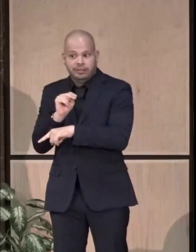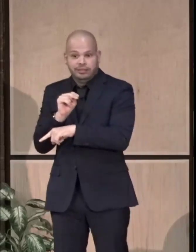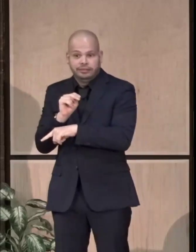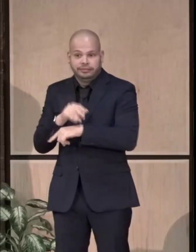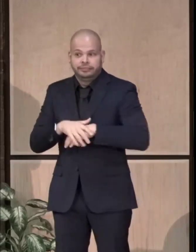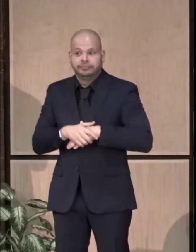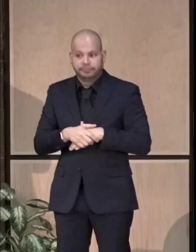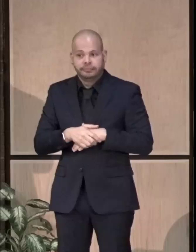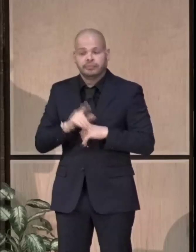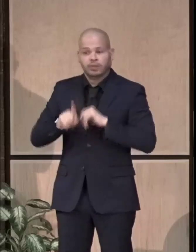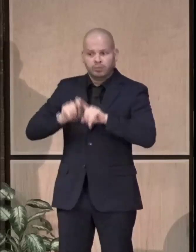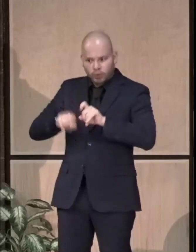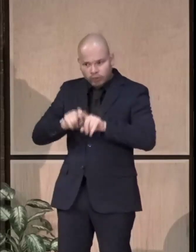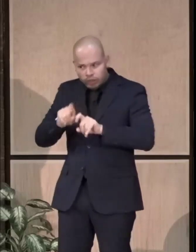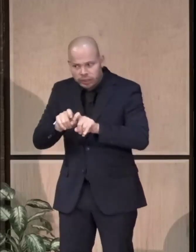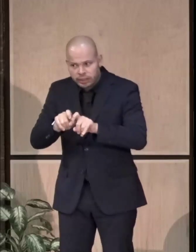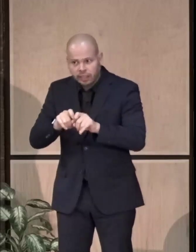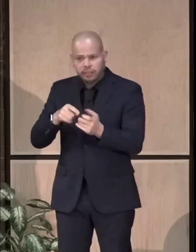information and follow-up on this.